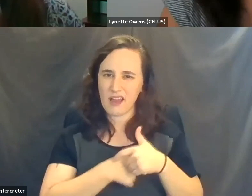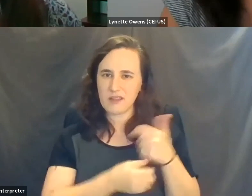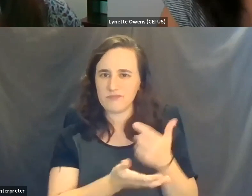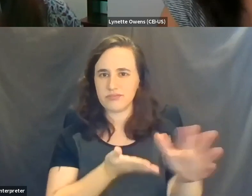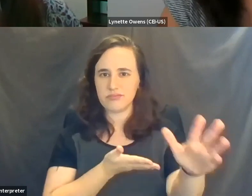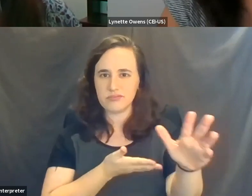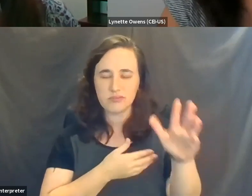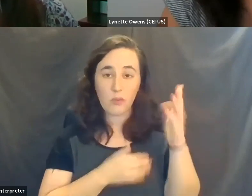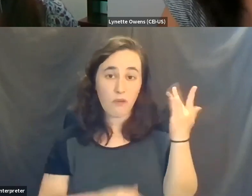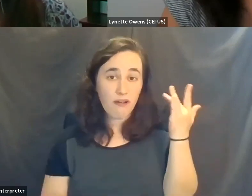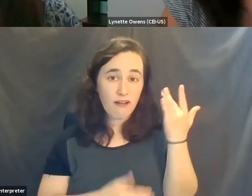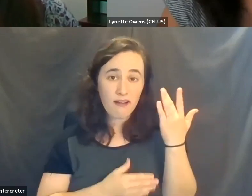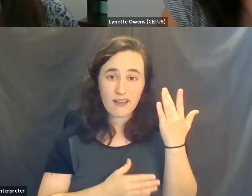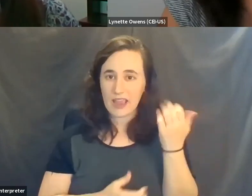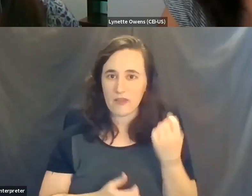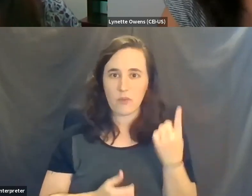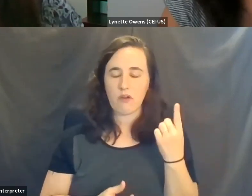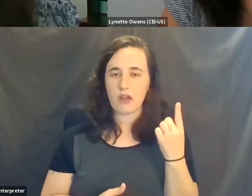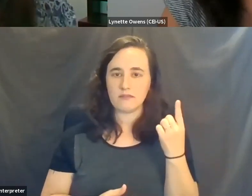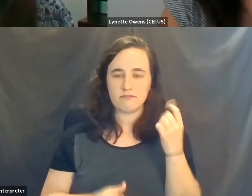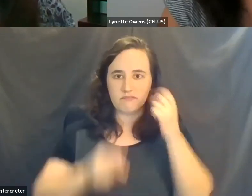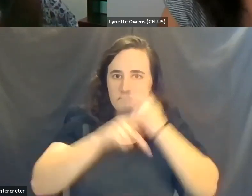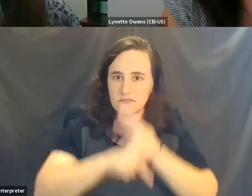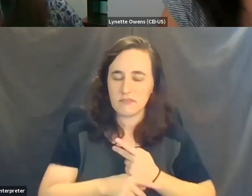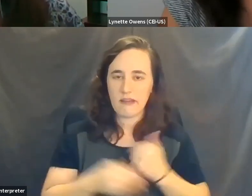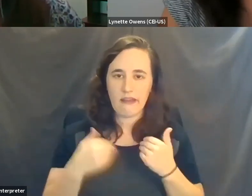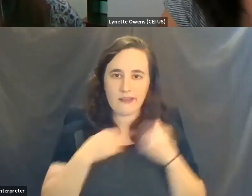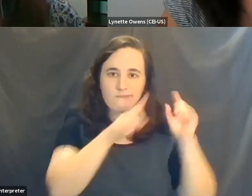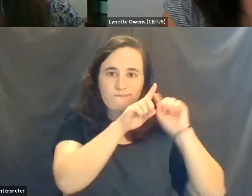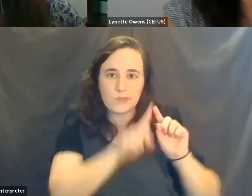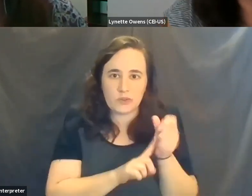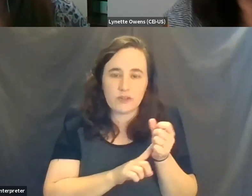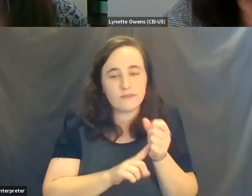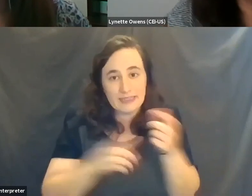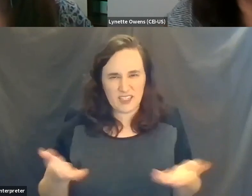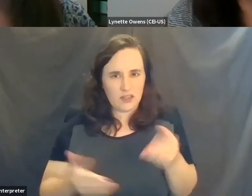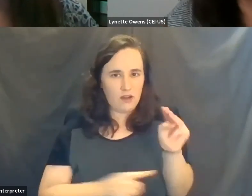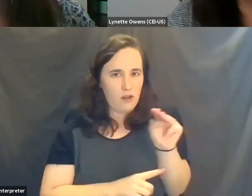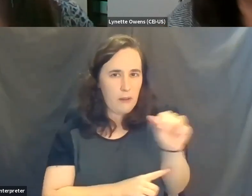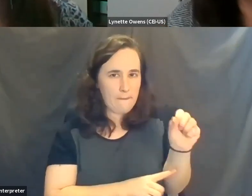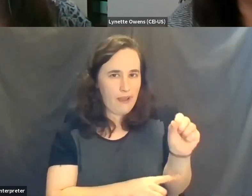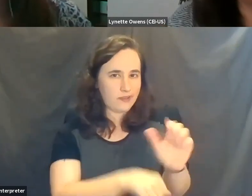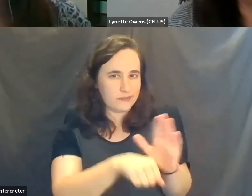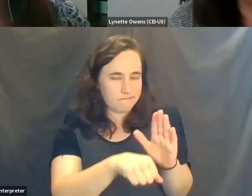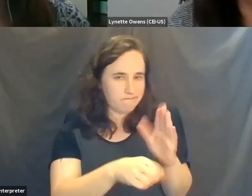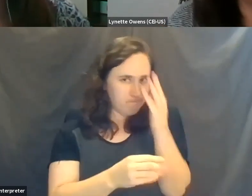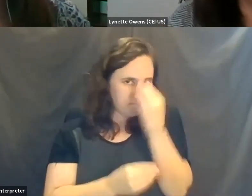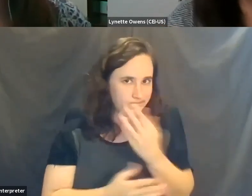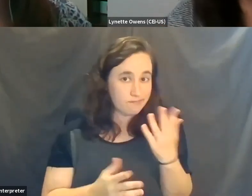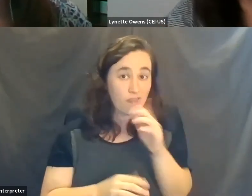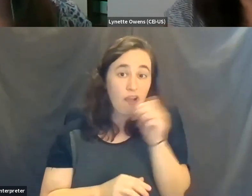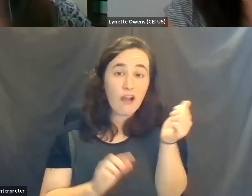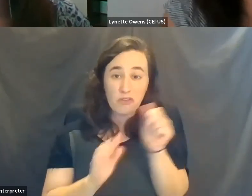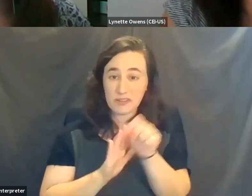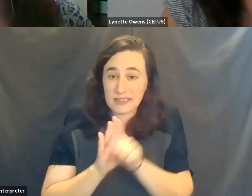because everybody was juggling like three different scenarios. That's what happened in Massachusetts. I'm not sure exactly what happened in other states, but